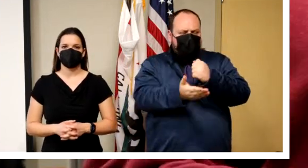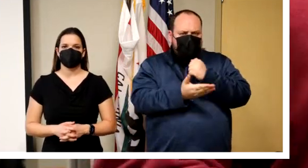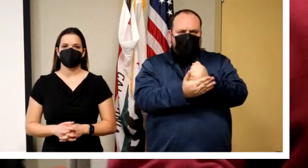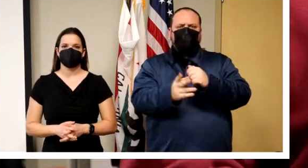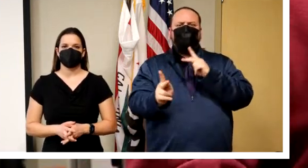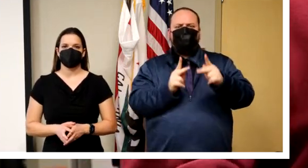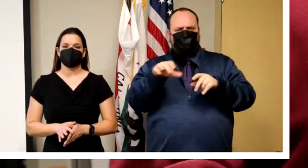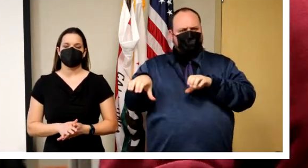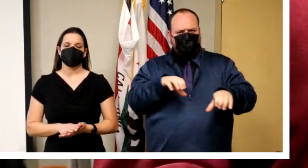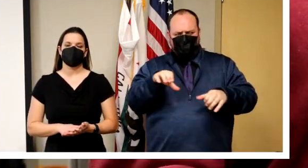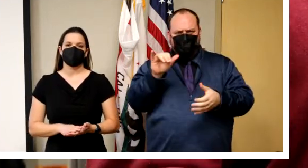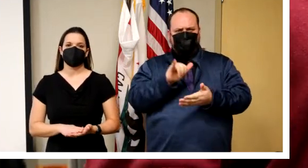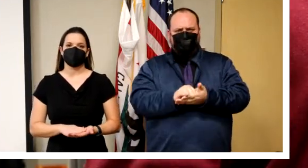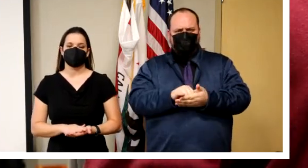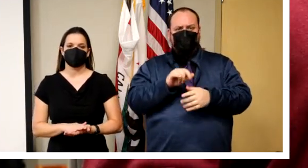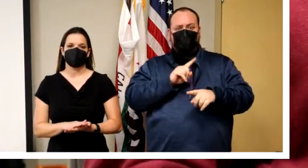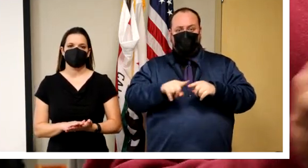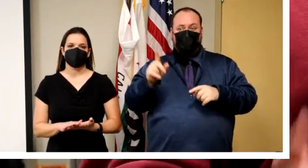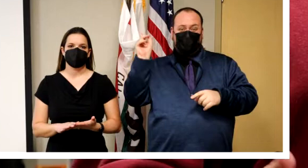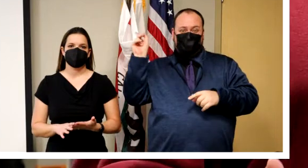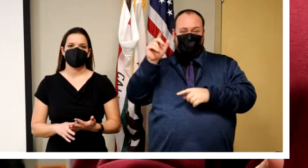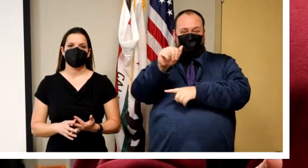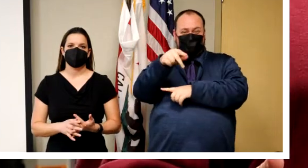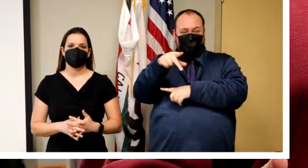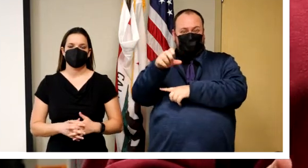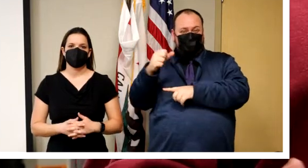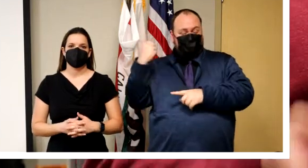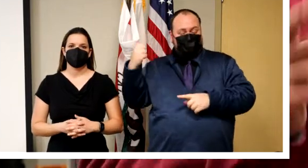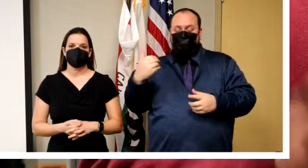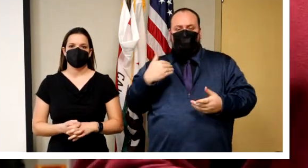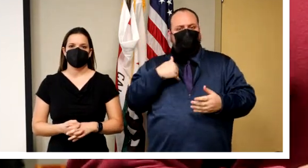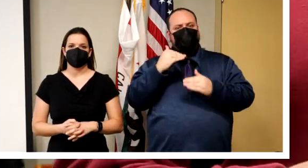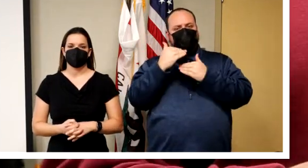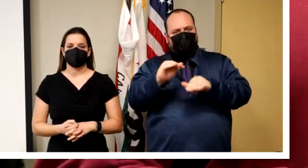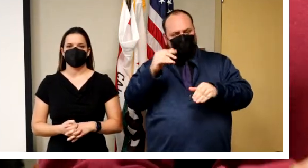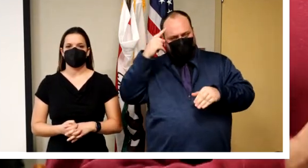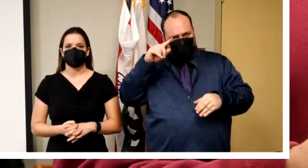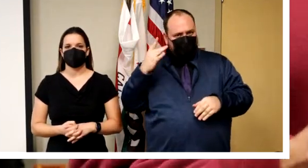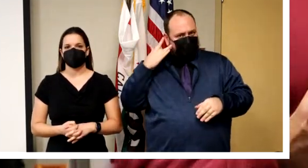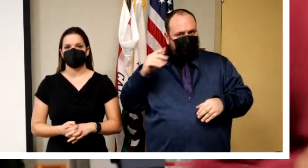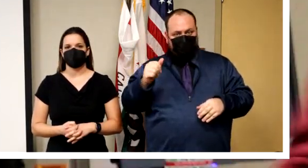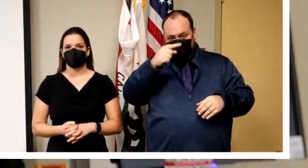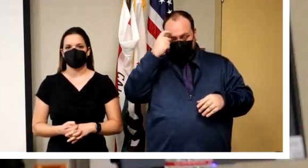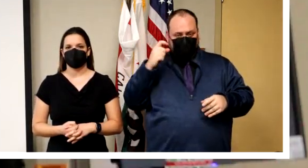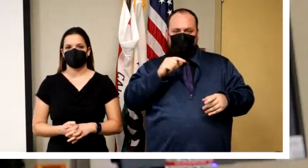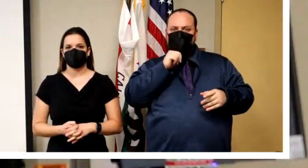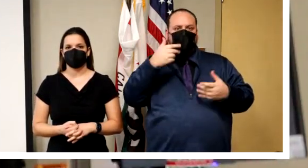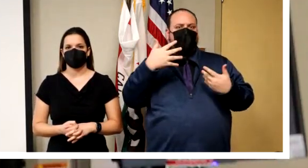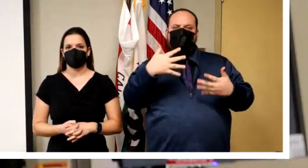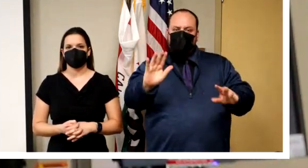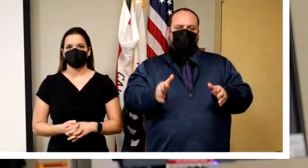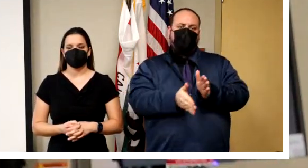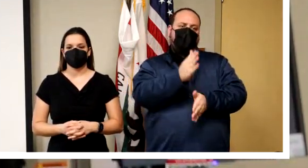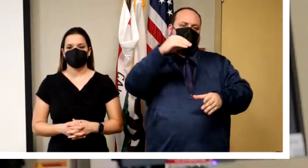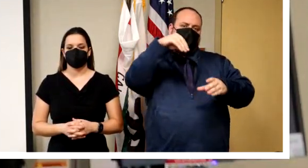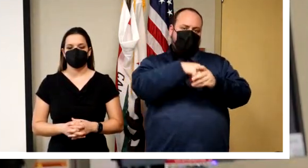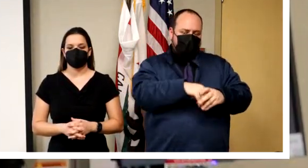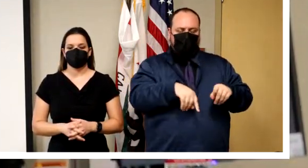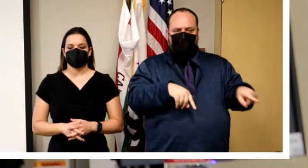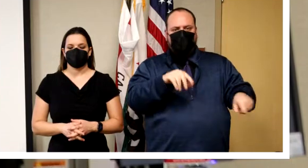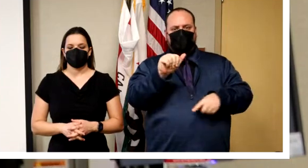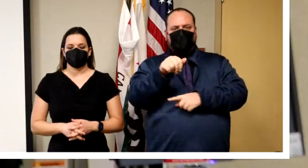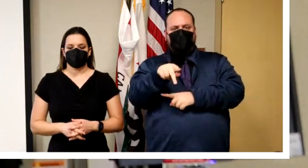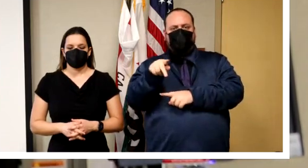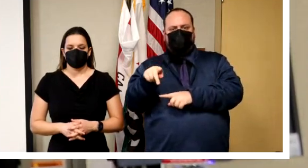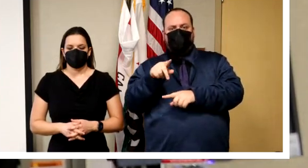but these tools have limits for special districts in California because they're not automatically loaded in there like cities and counties are. So there's